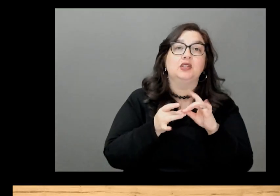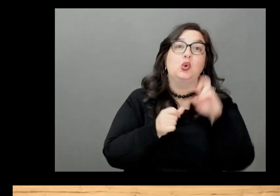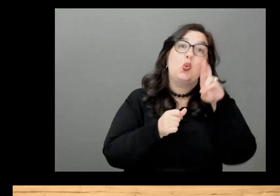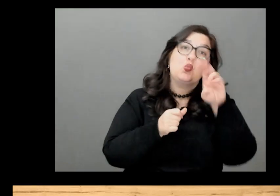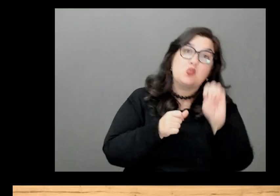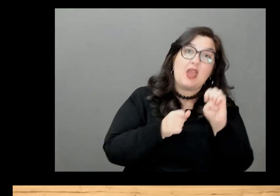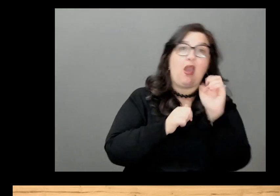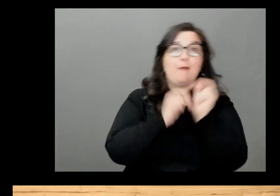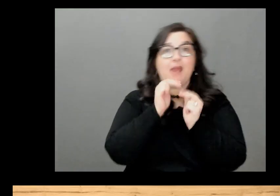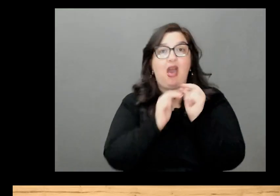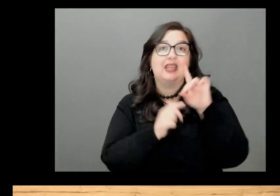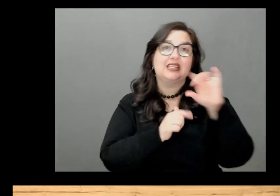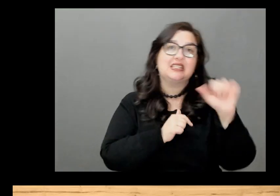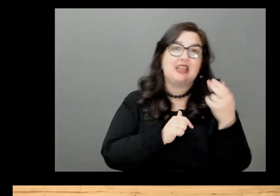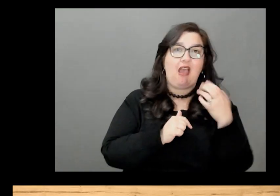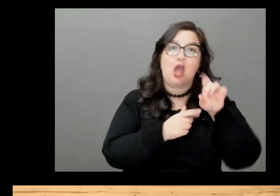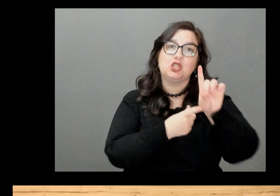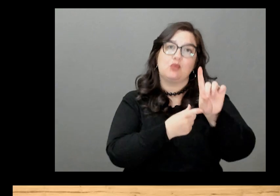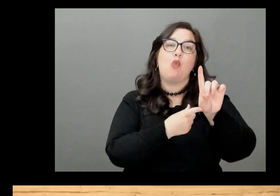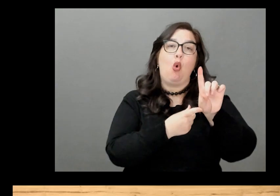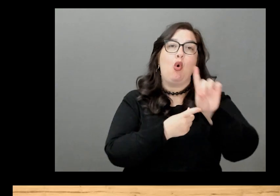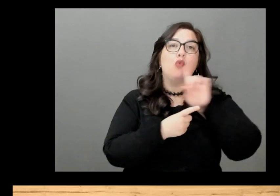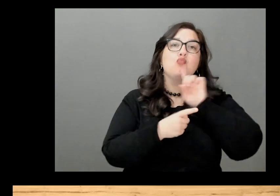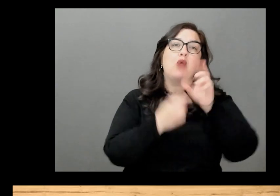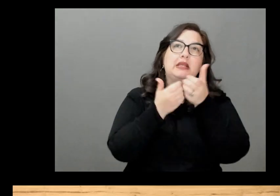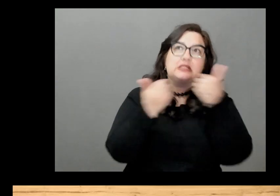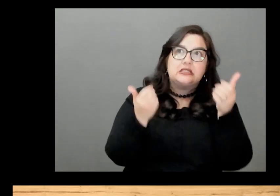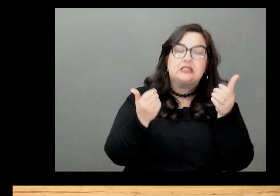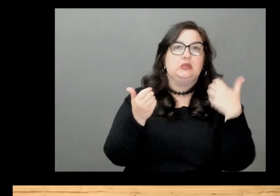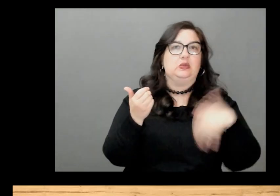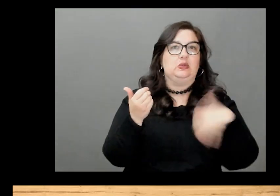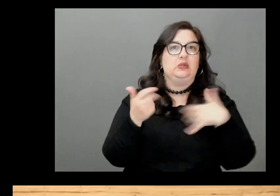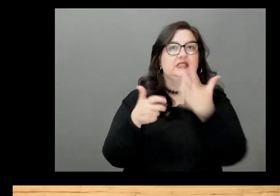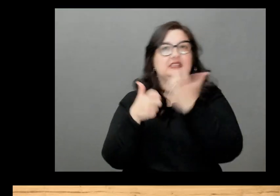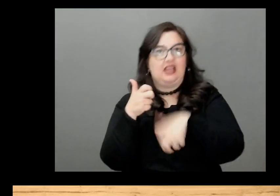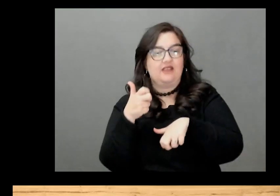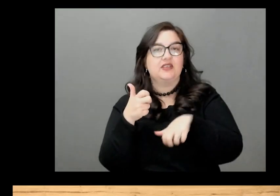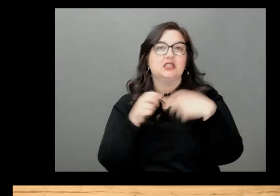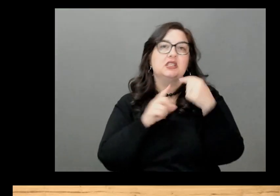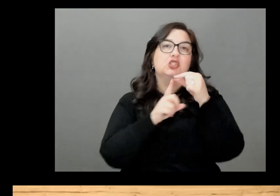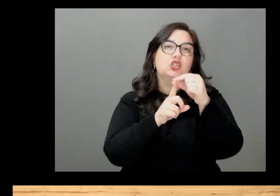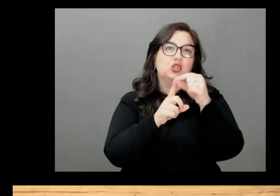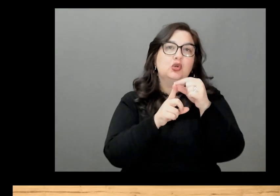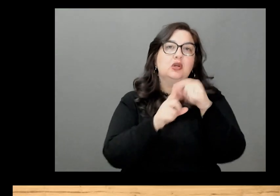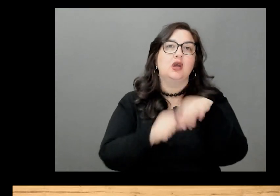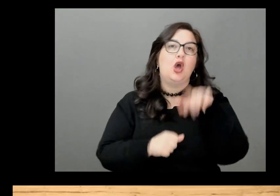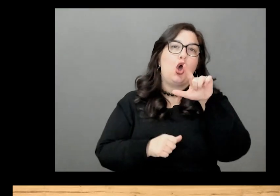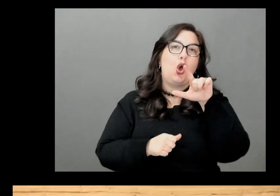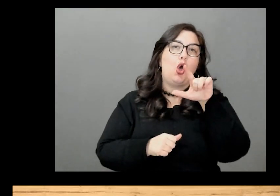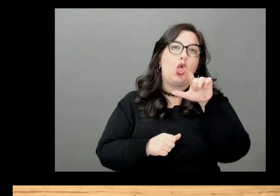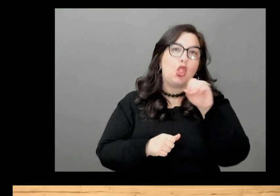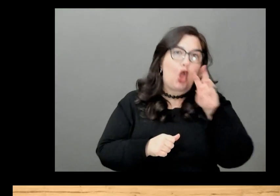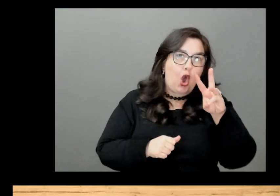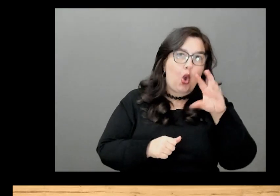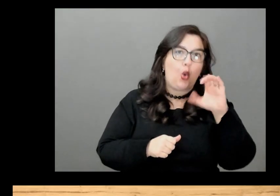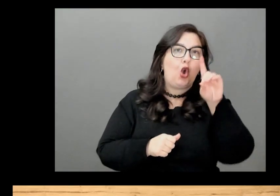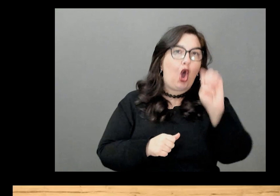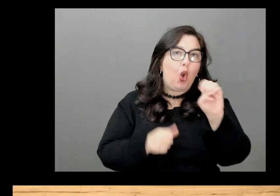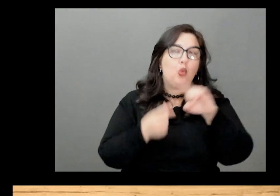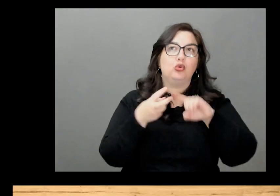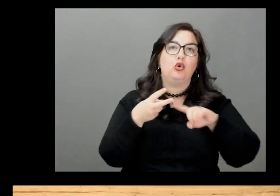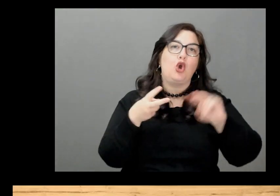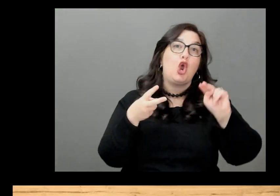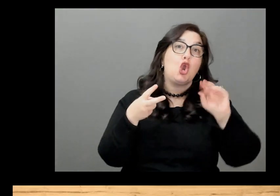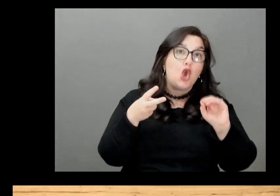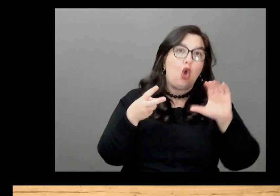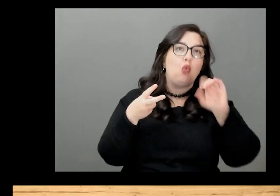dashboard, we kind of differentiate how hard that is with a term that we use a lot, which is like low code or no code. And so